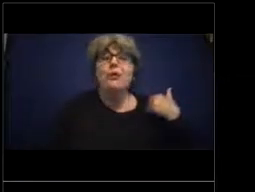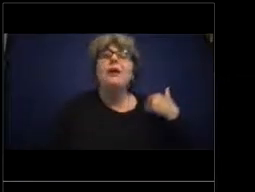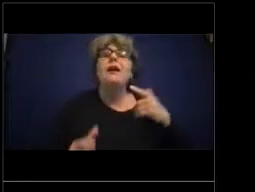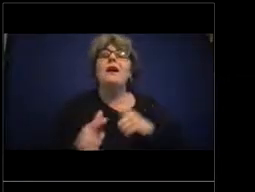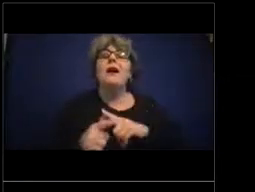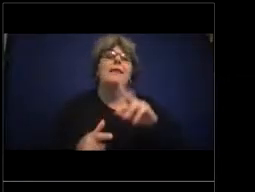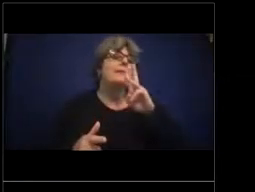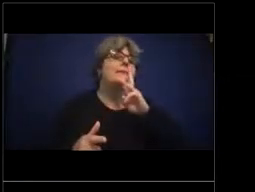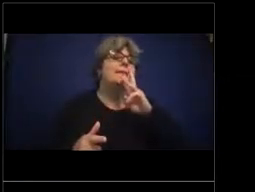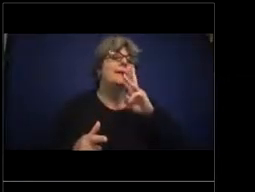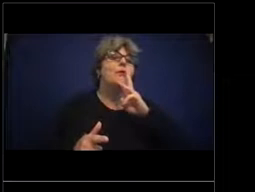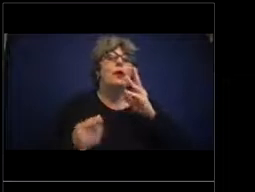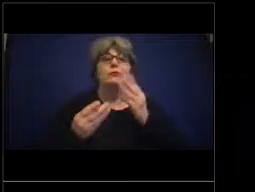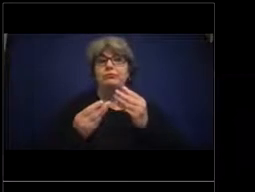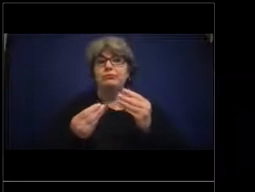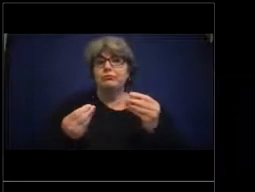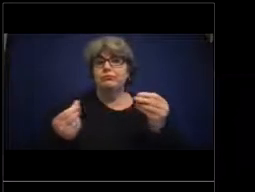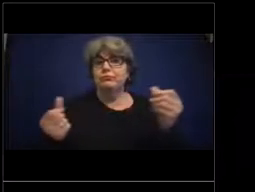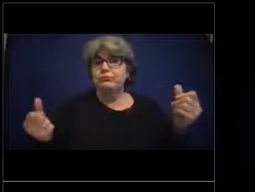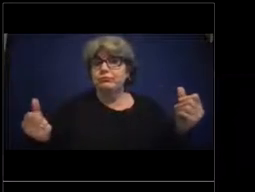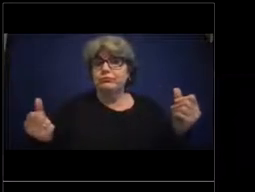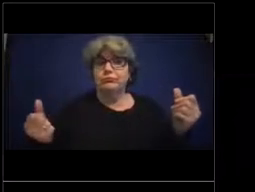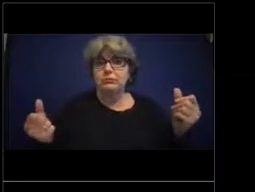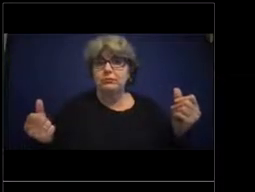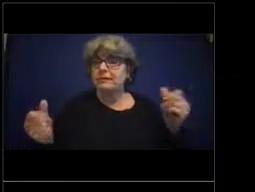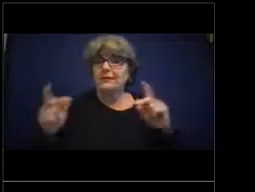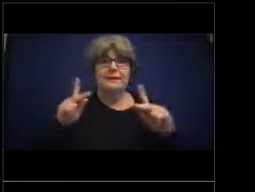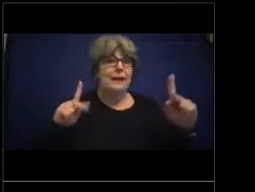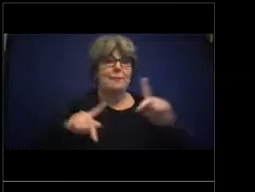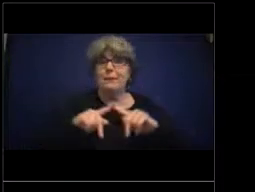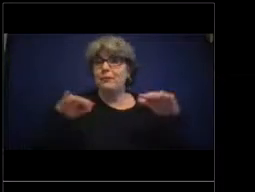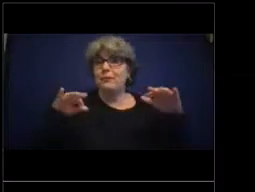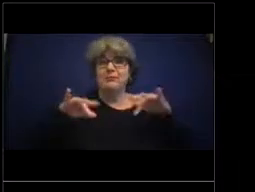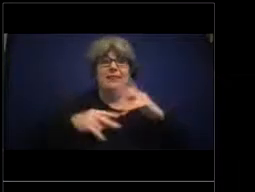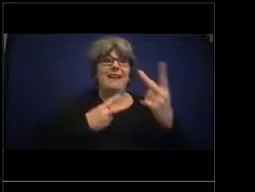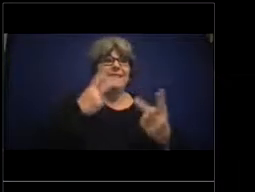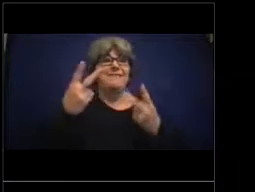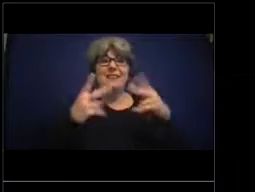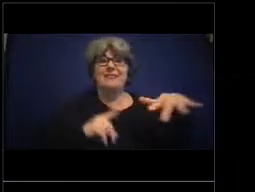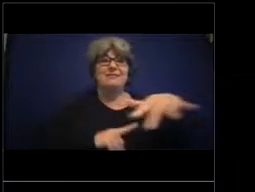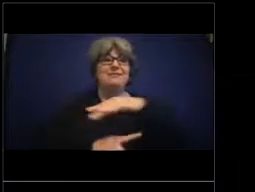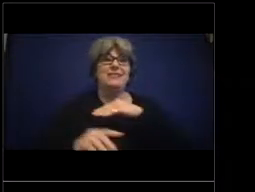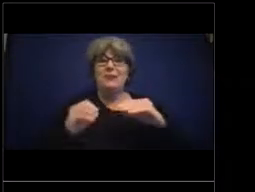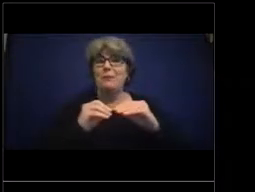has slowly gone away, all that stuff has disappeared. People can't really do that stuff anymore.